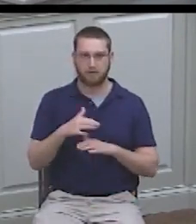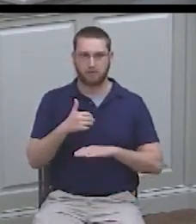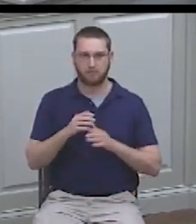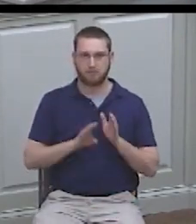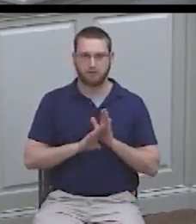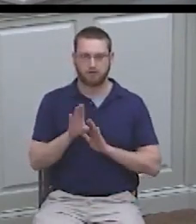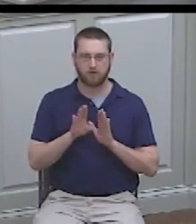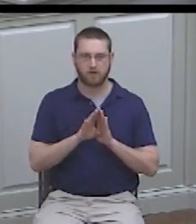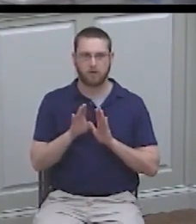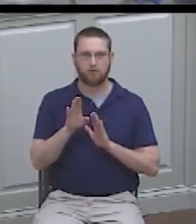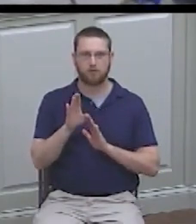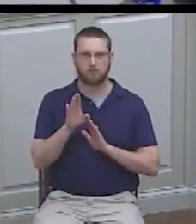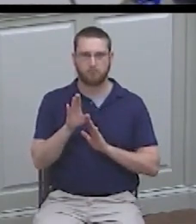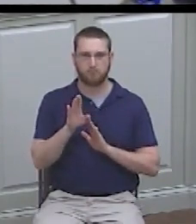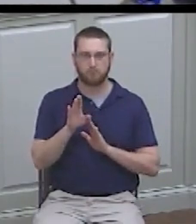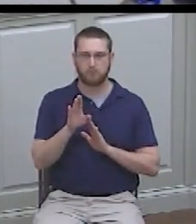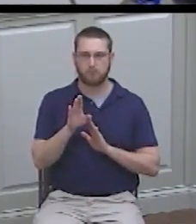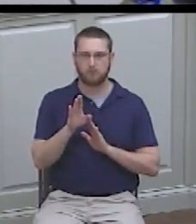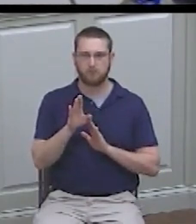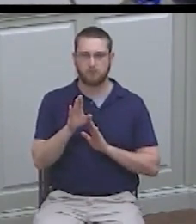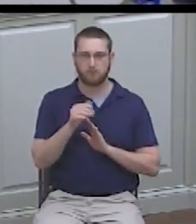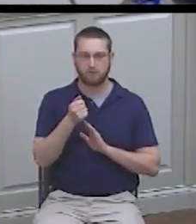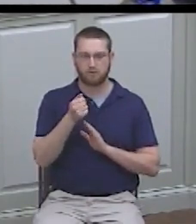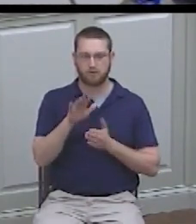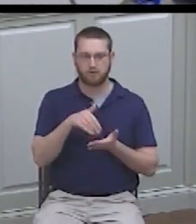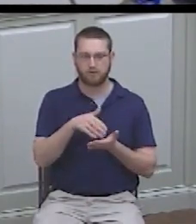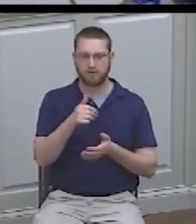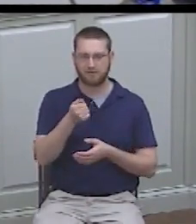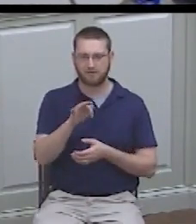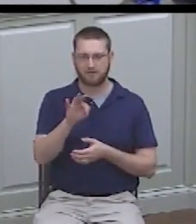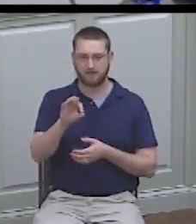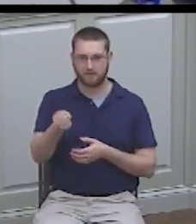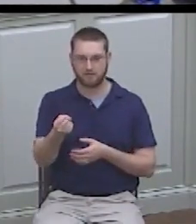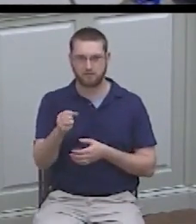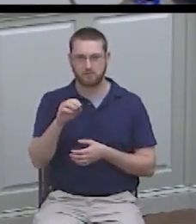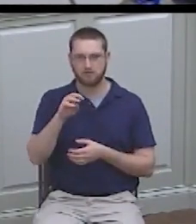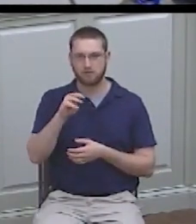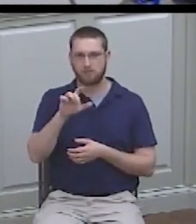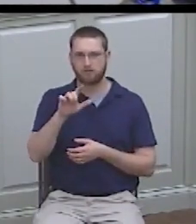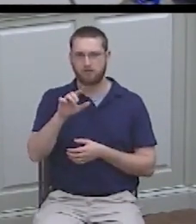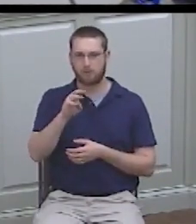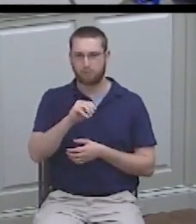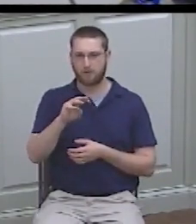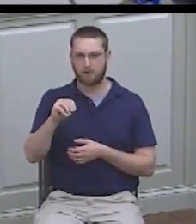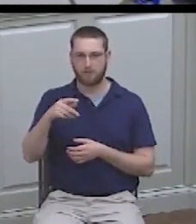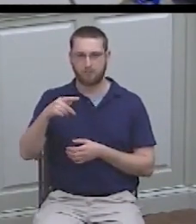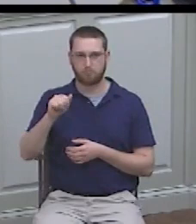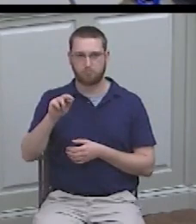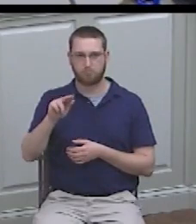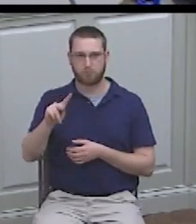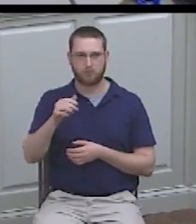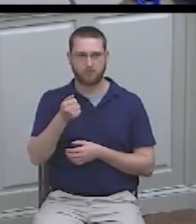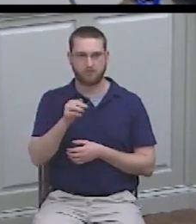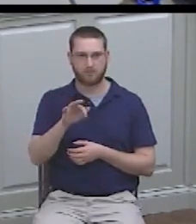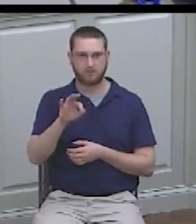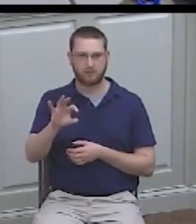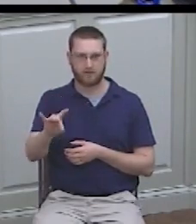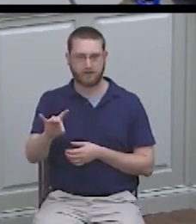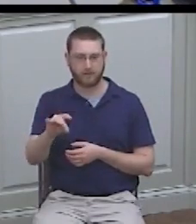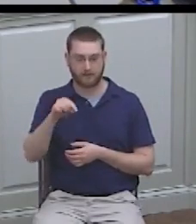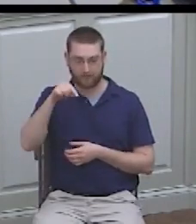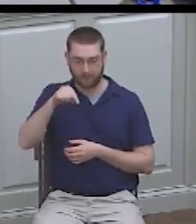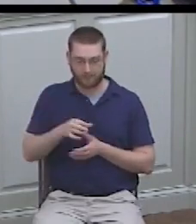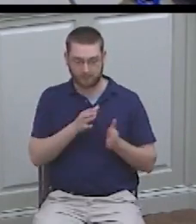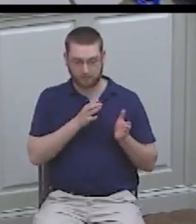Millennium Park, specific site plan for Millennium Park was done. This plan was done in the 98 era. This plan